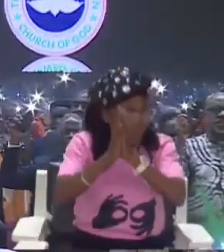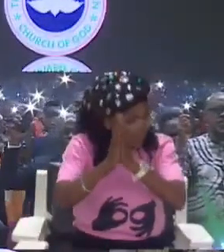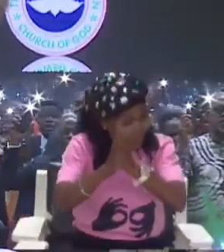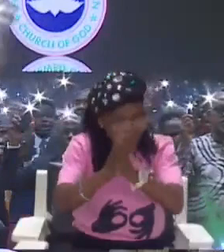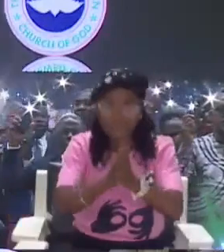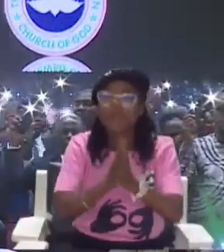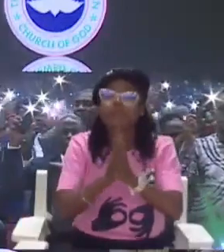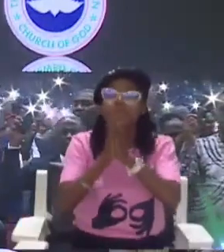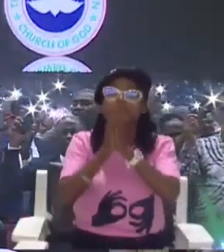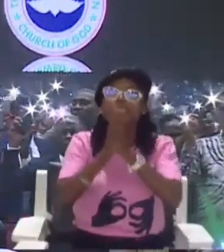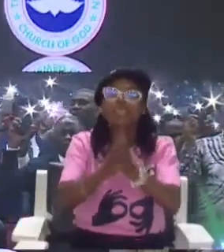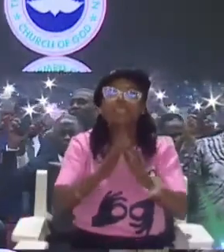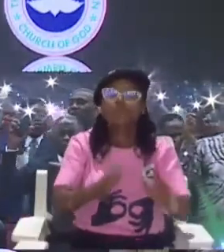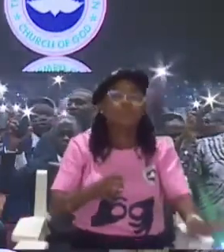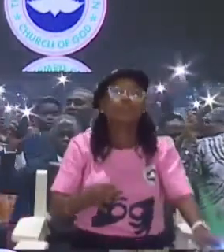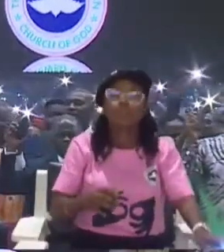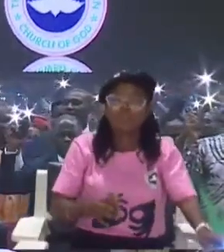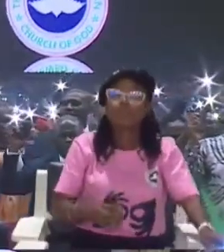In